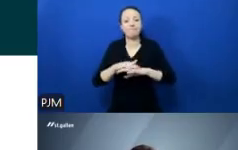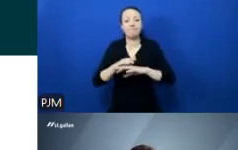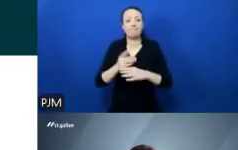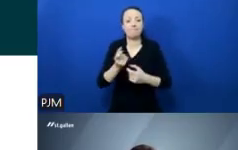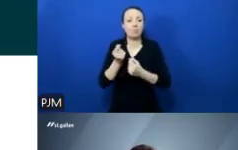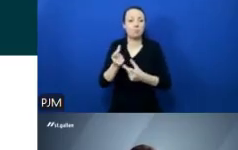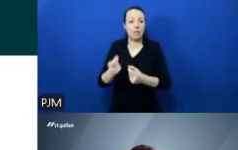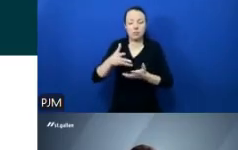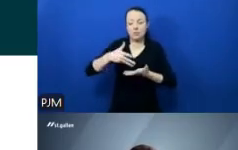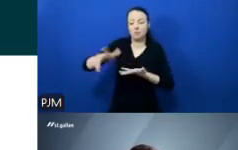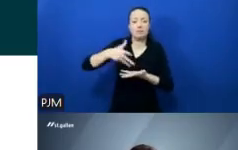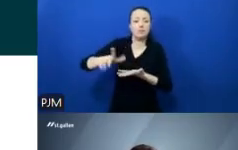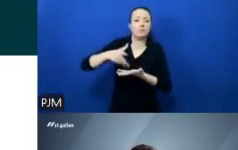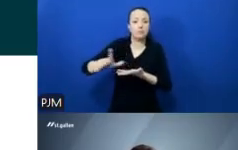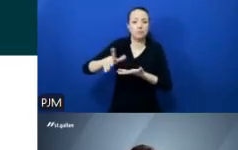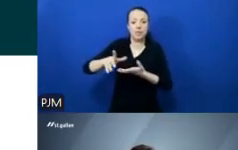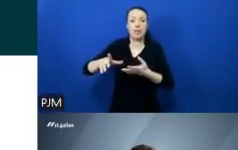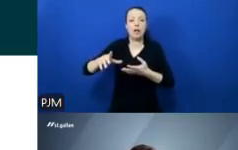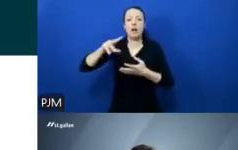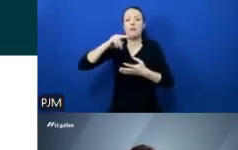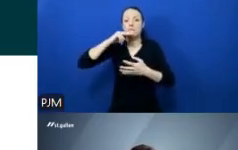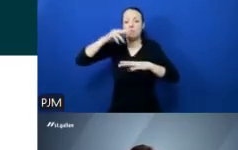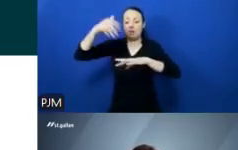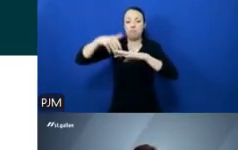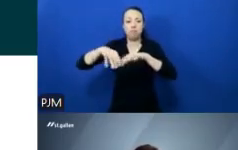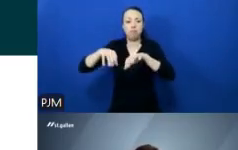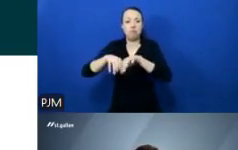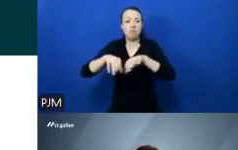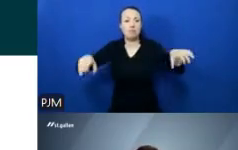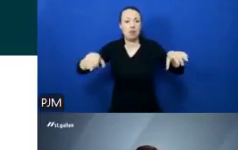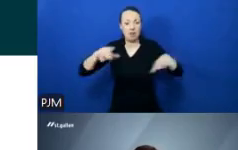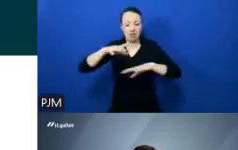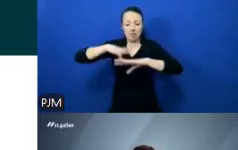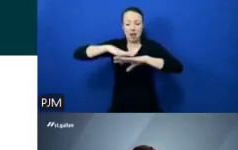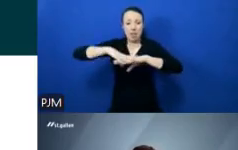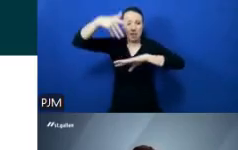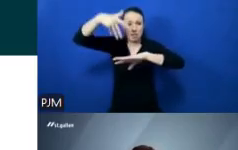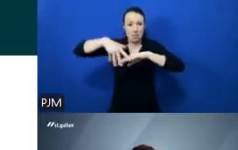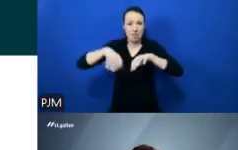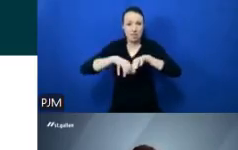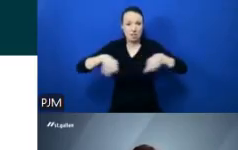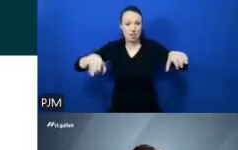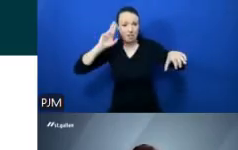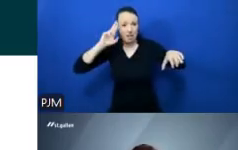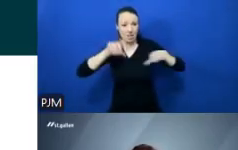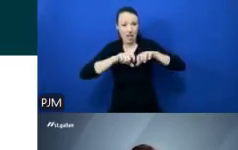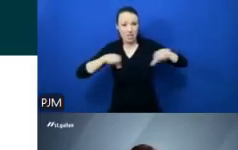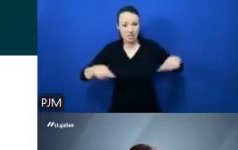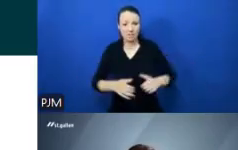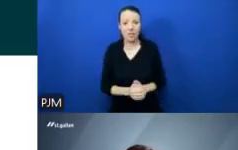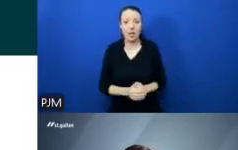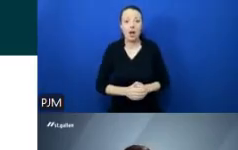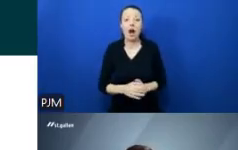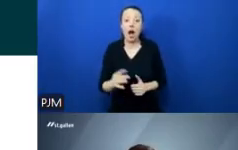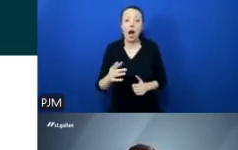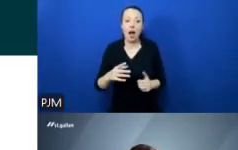a problem, and through the surface system it goes to the sewerage. And the point of